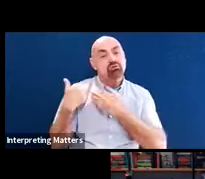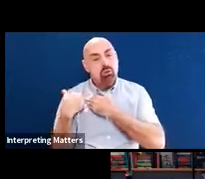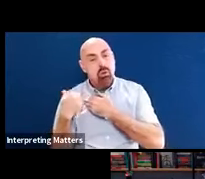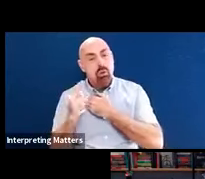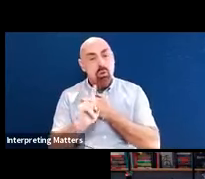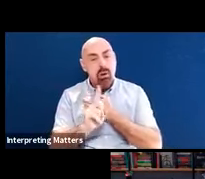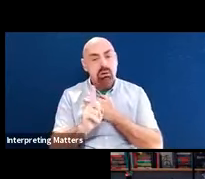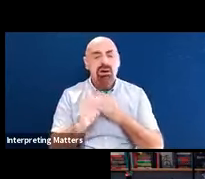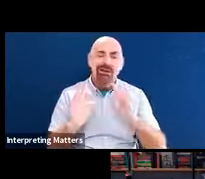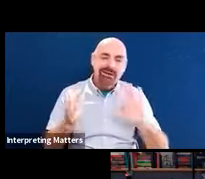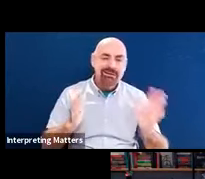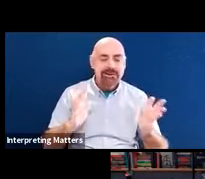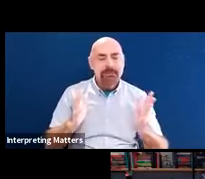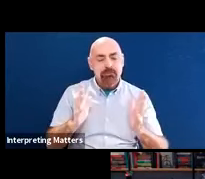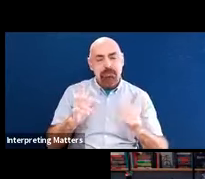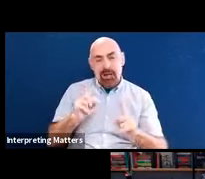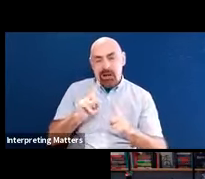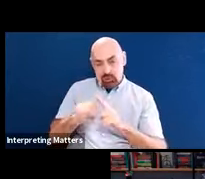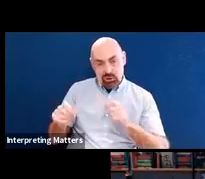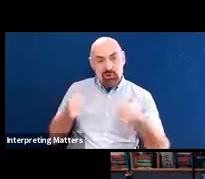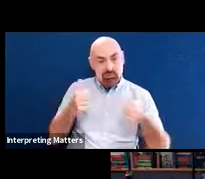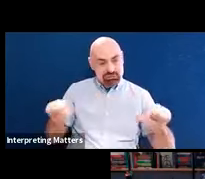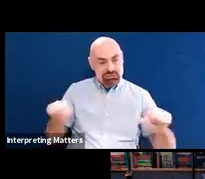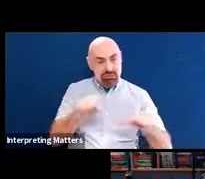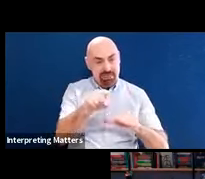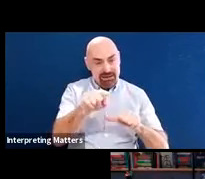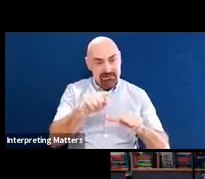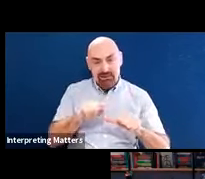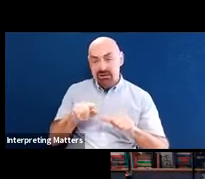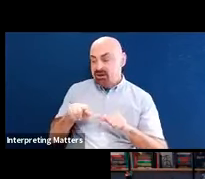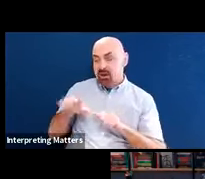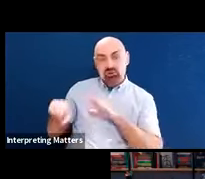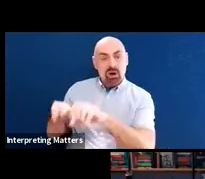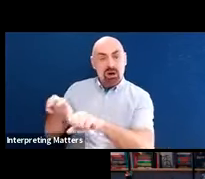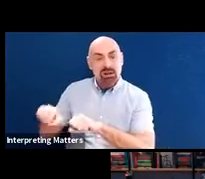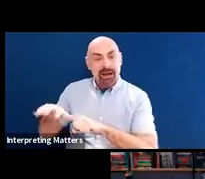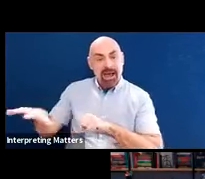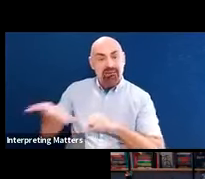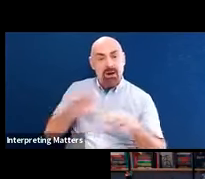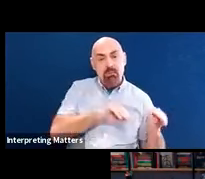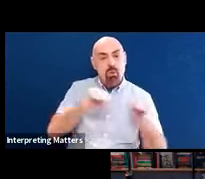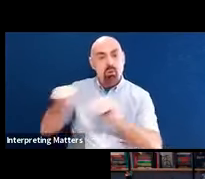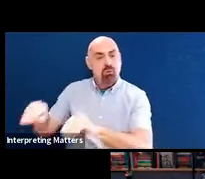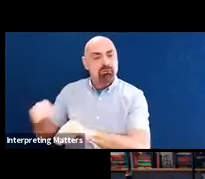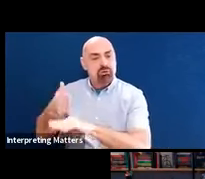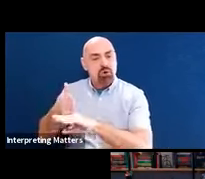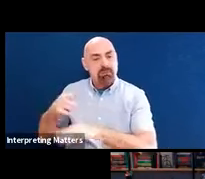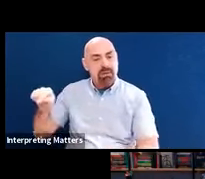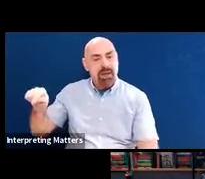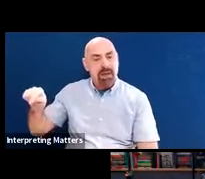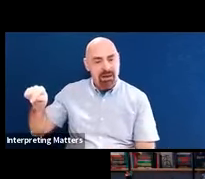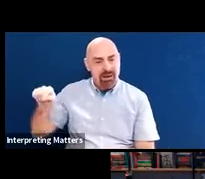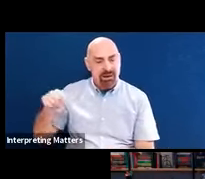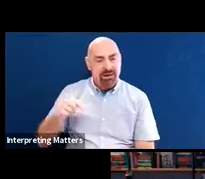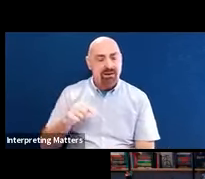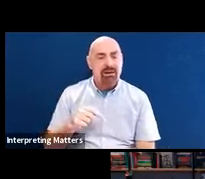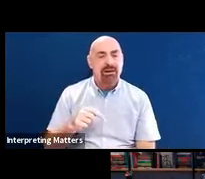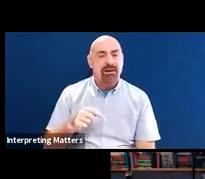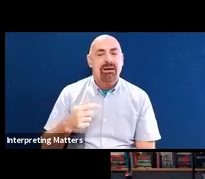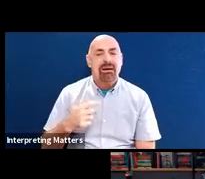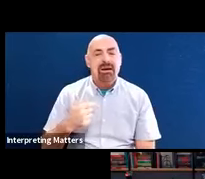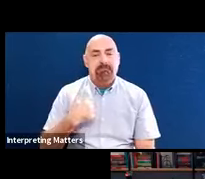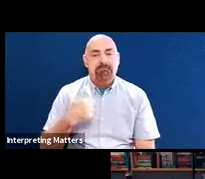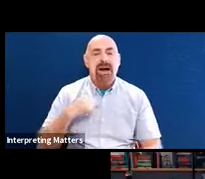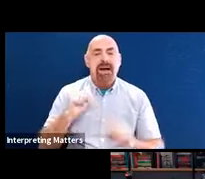least in part, to try and accomplish that goal. But I sort of hinted at this in the policy slide that I